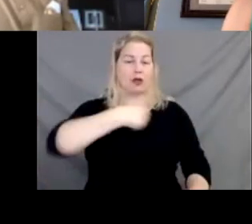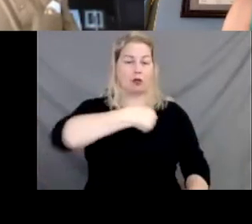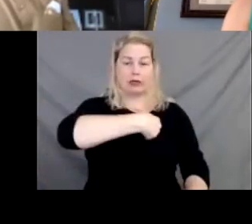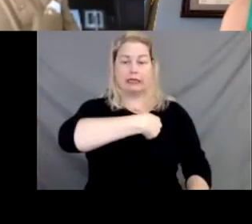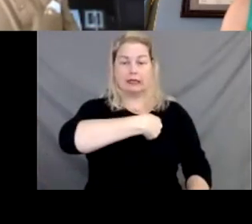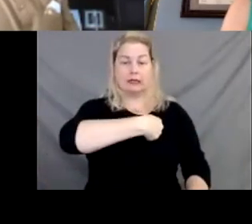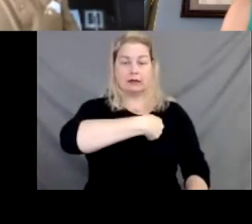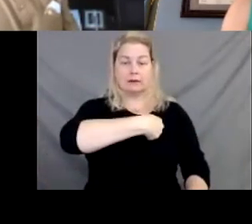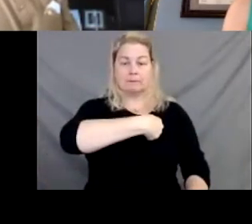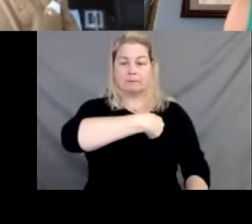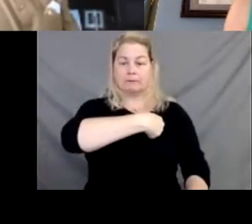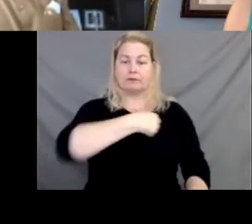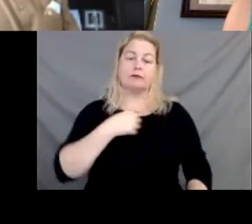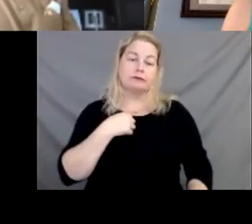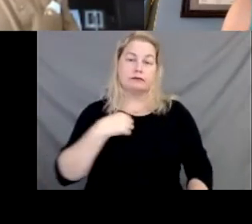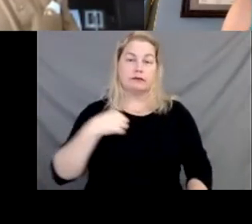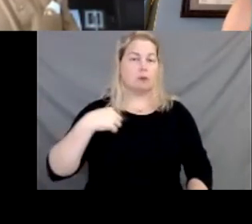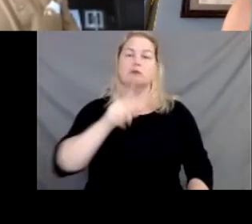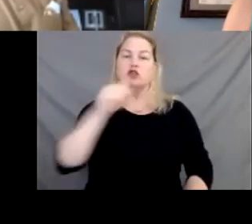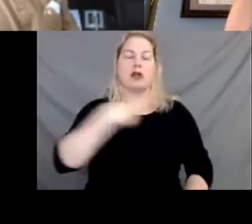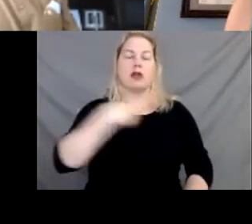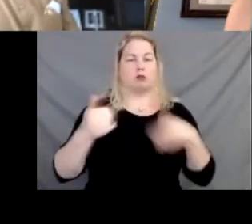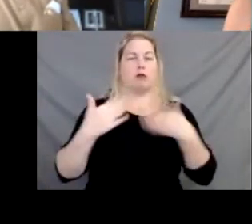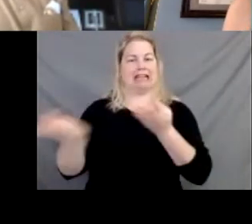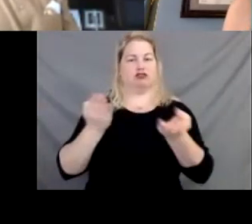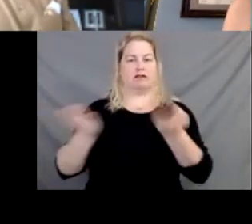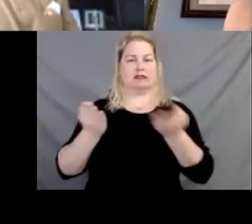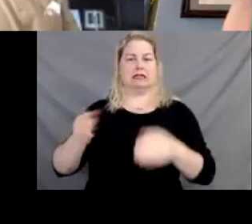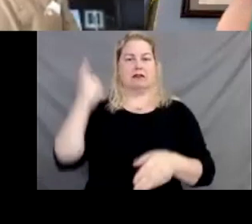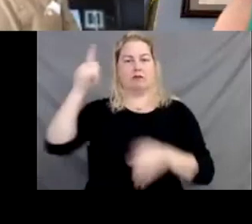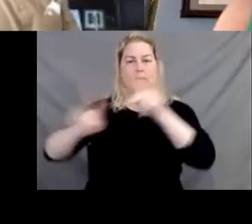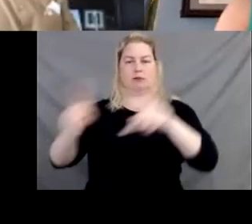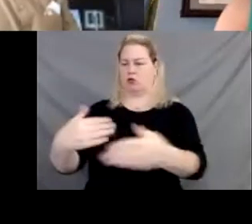the people wherever they are. Thank you for that.